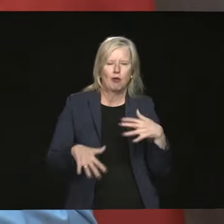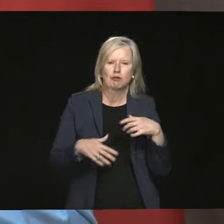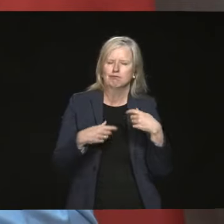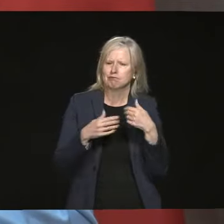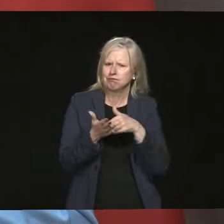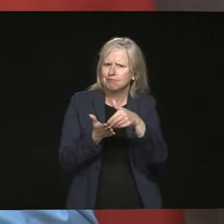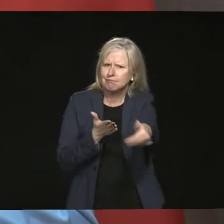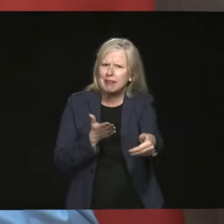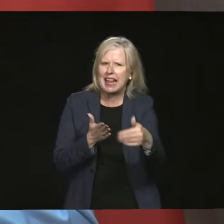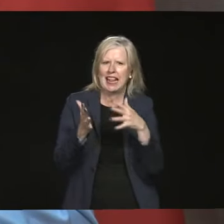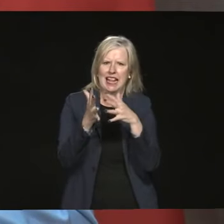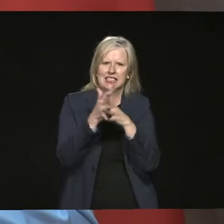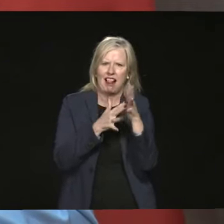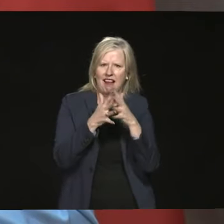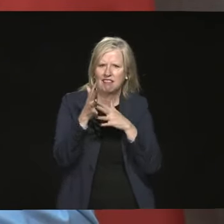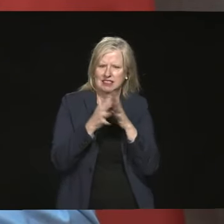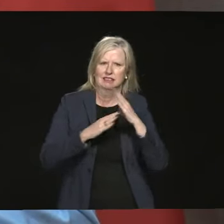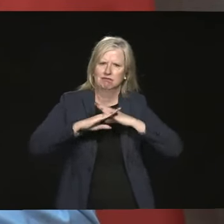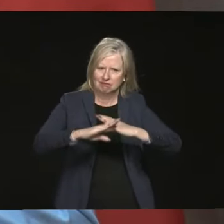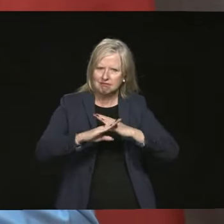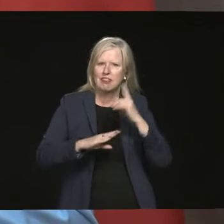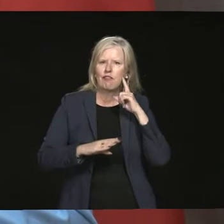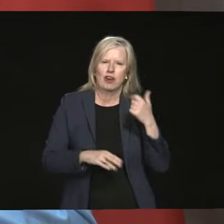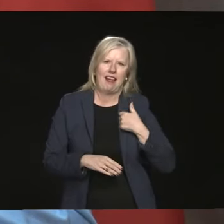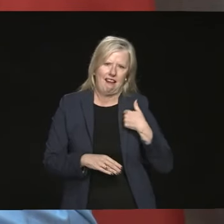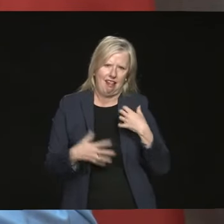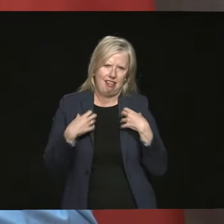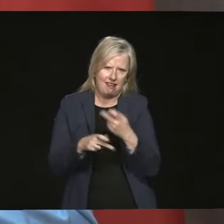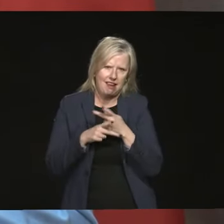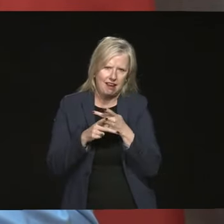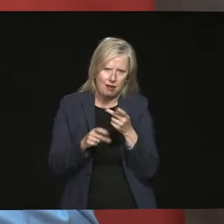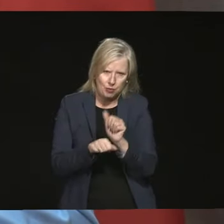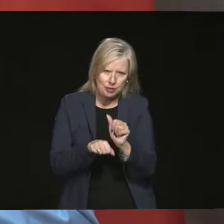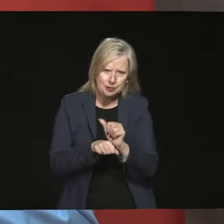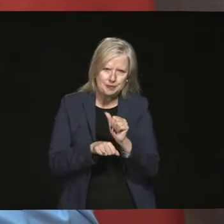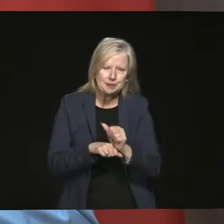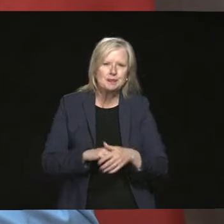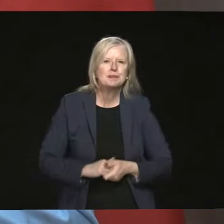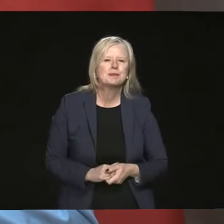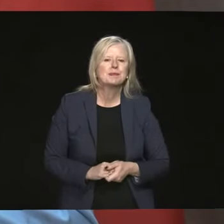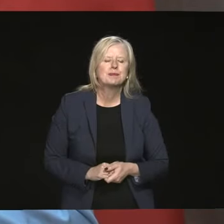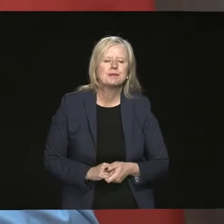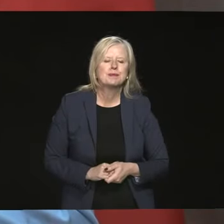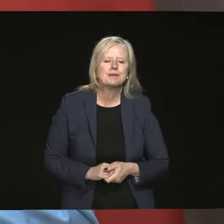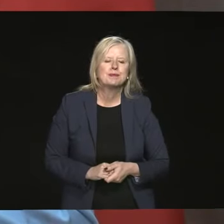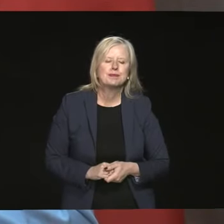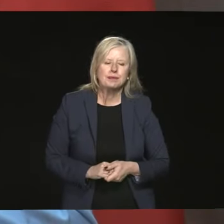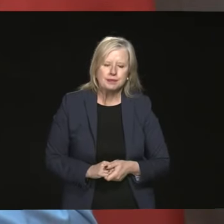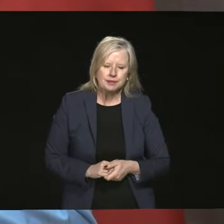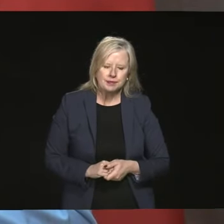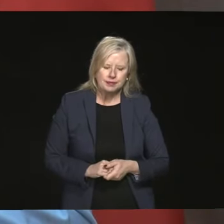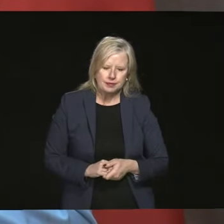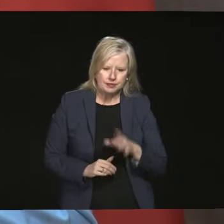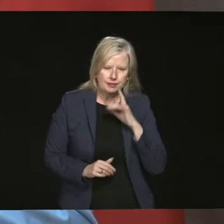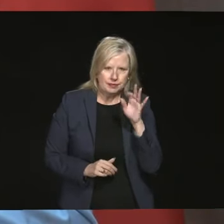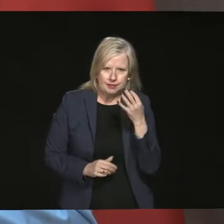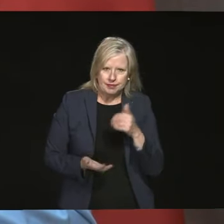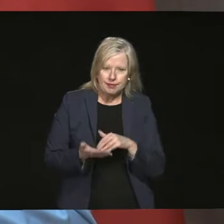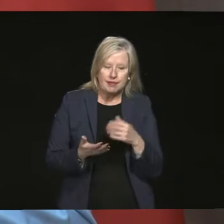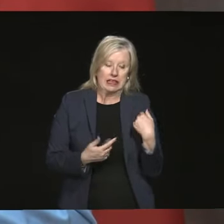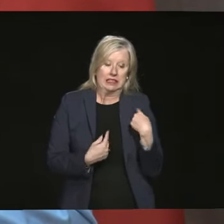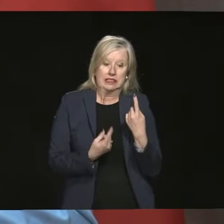healthcare workers. Au cours des dernières semaines, nous avons également entendu Over the past parler few des weeks,